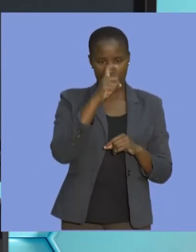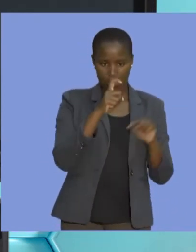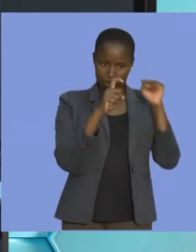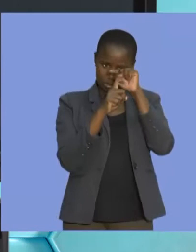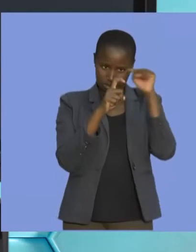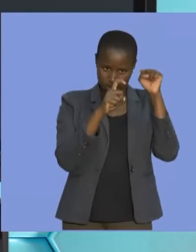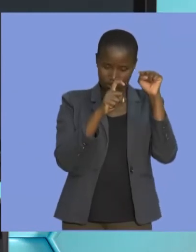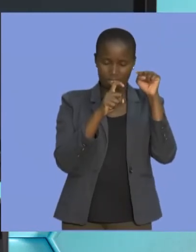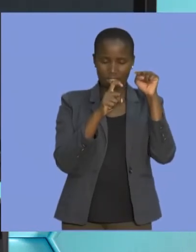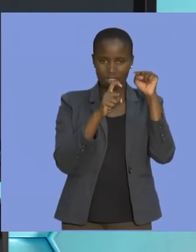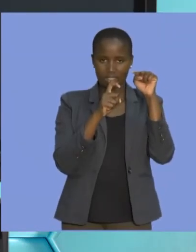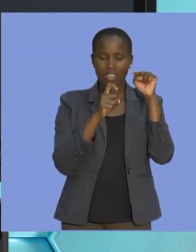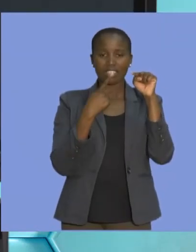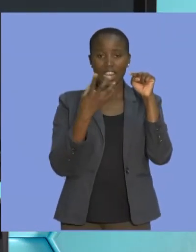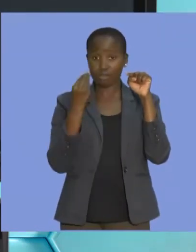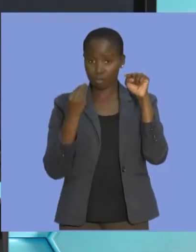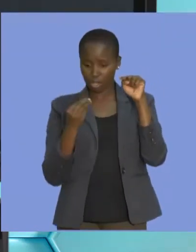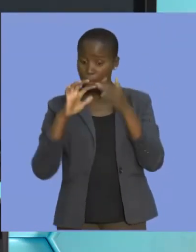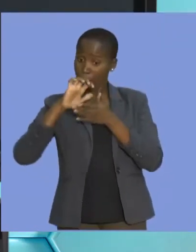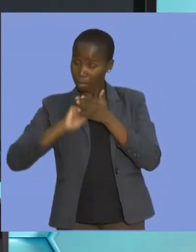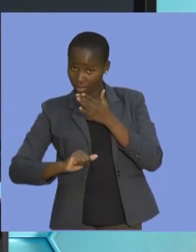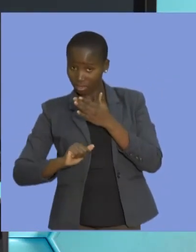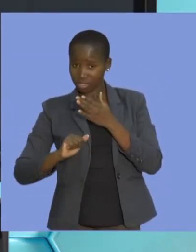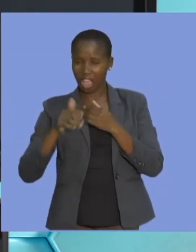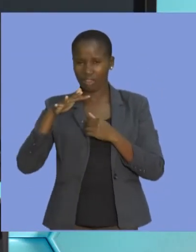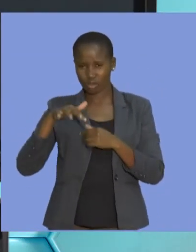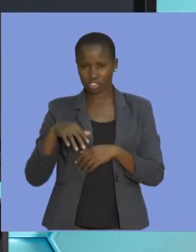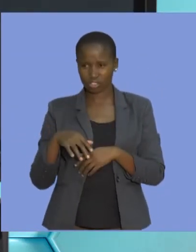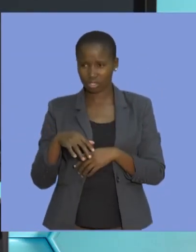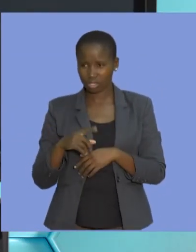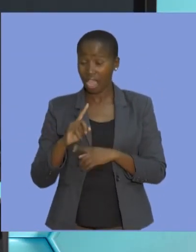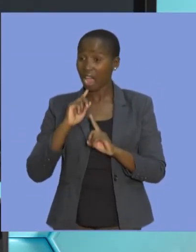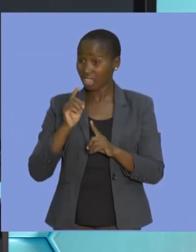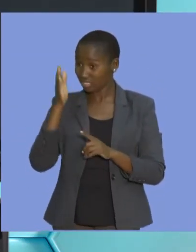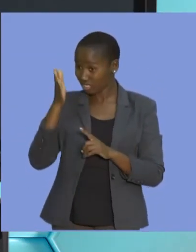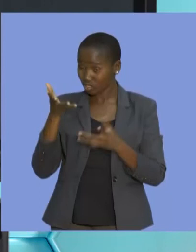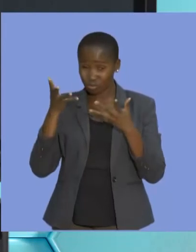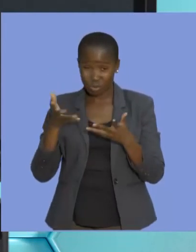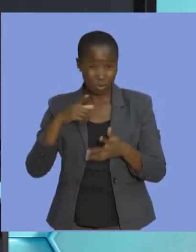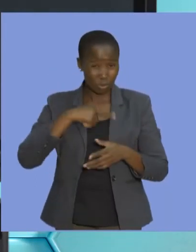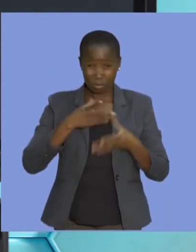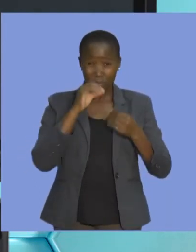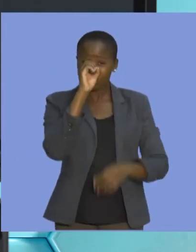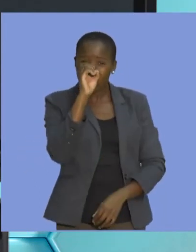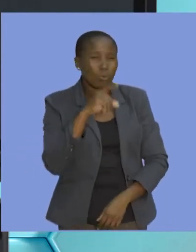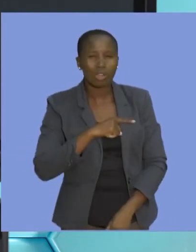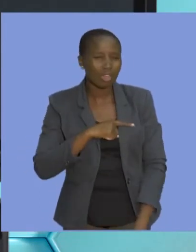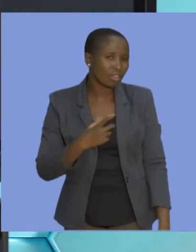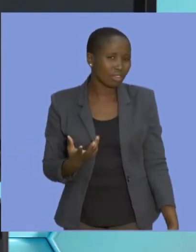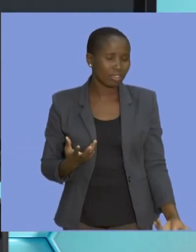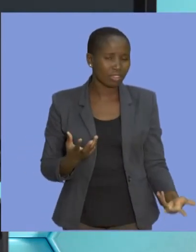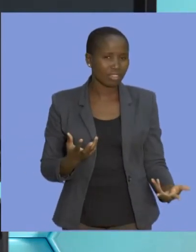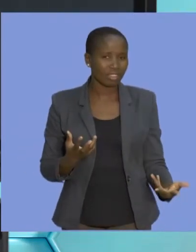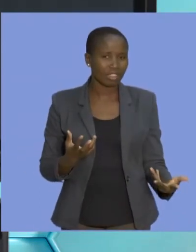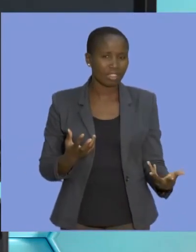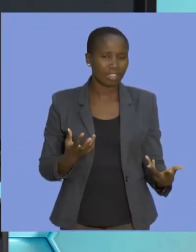minus the average. This is what I get. Why do I get 0 and some